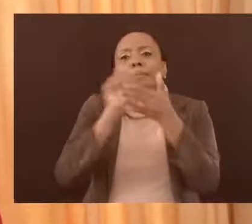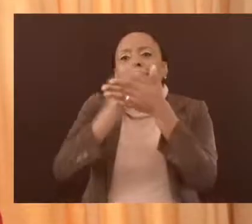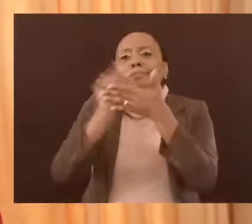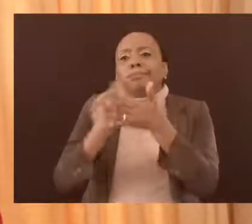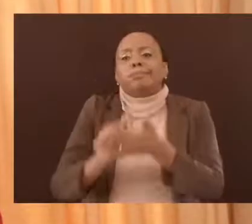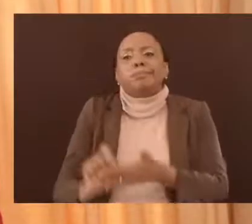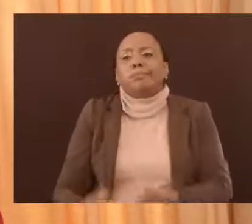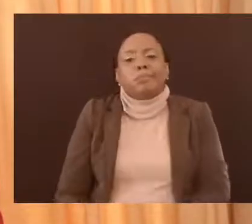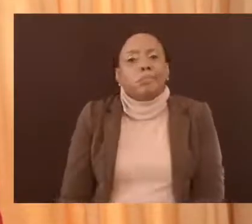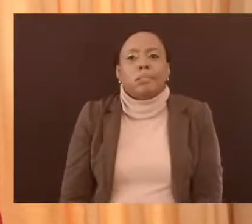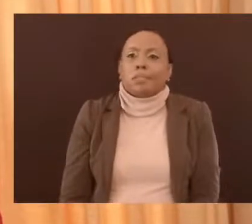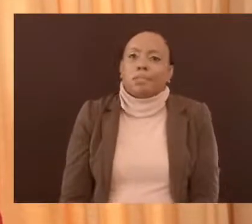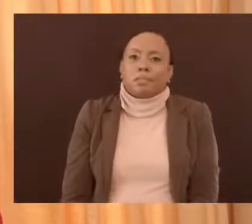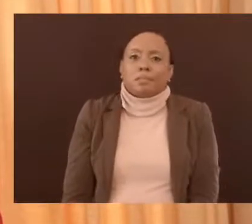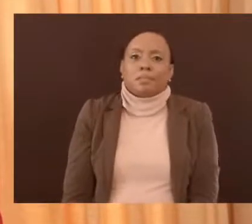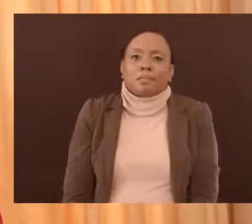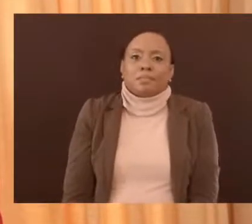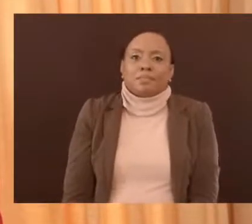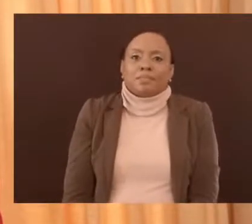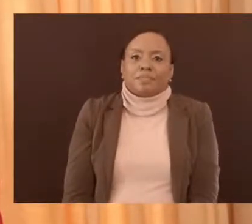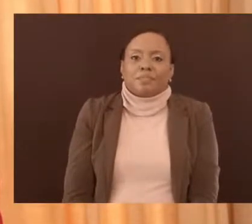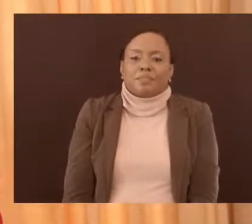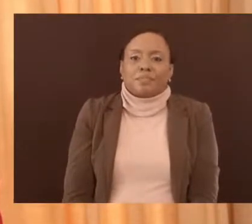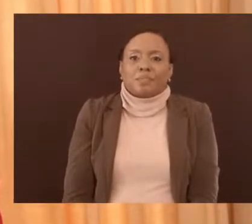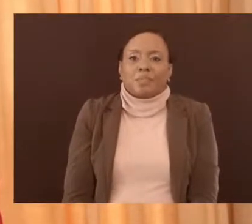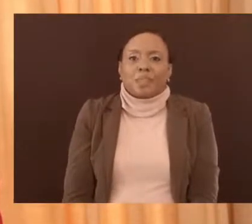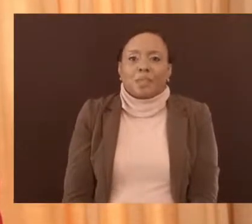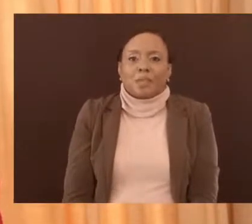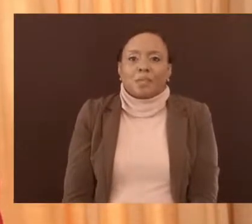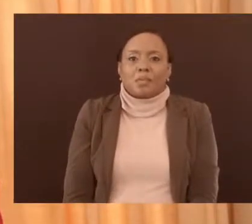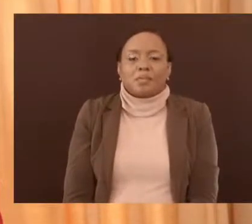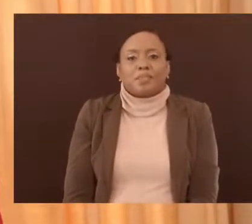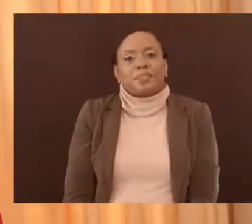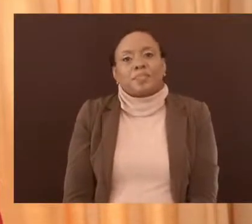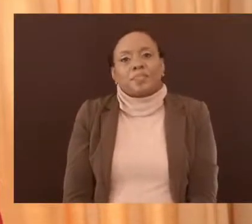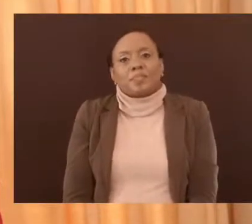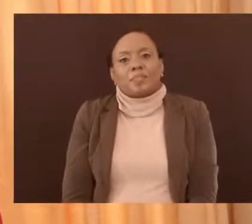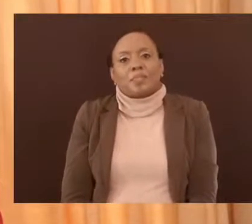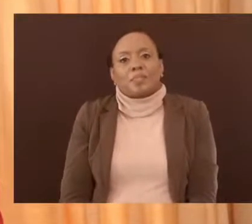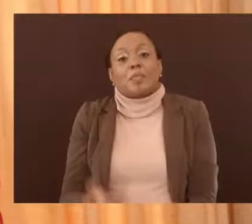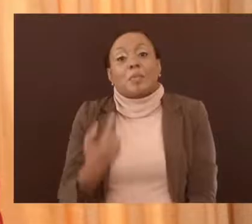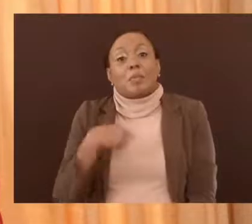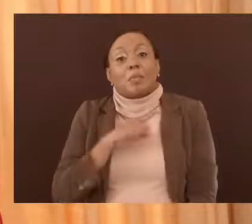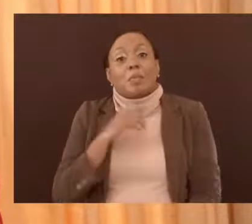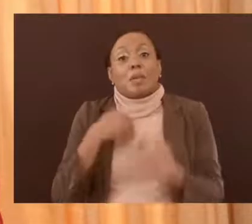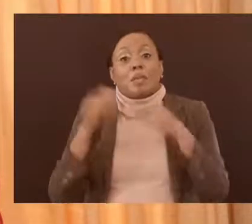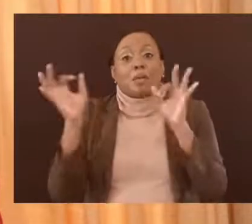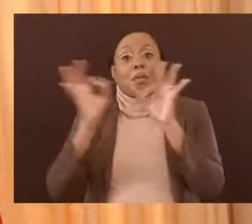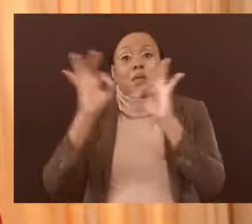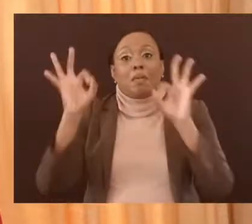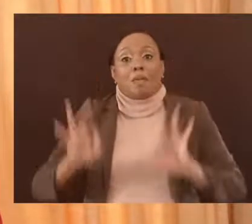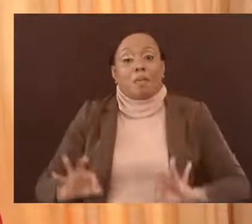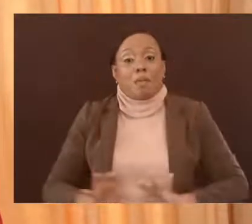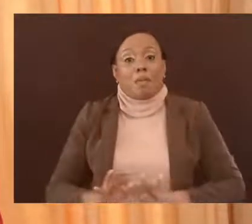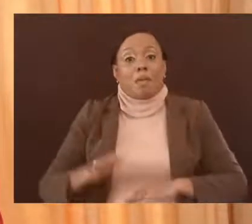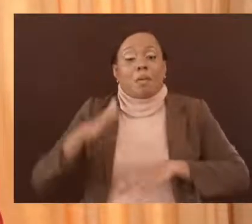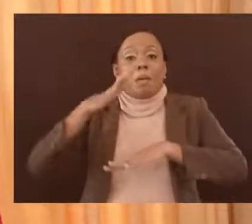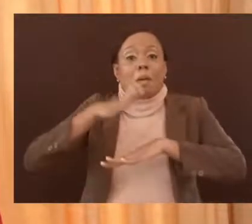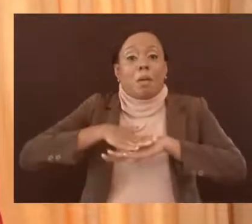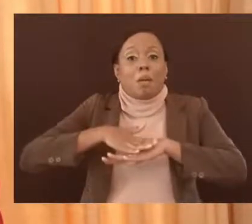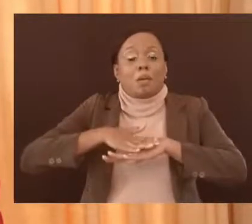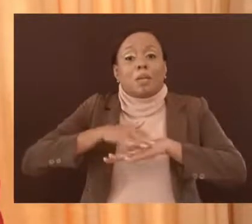transferred. We have facilitated instead by having a form on the ministry's website where parents can